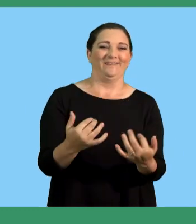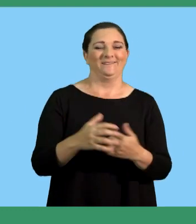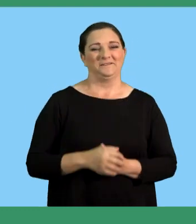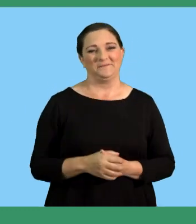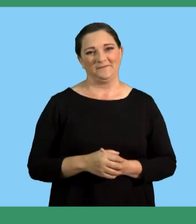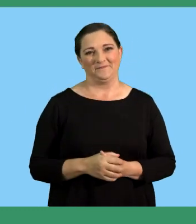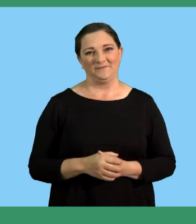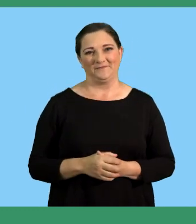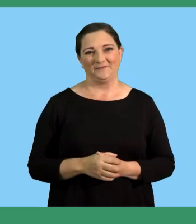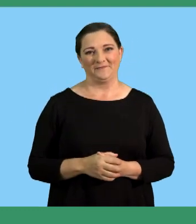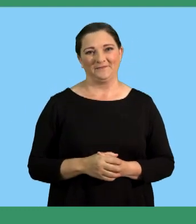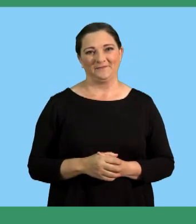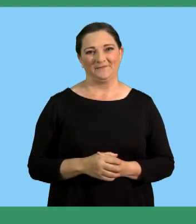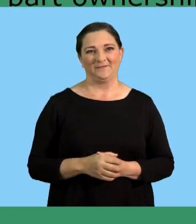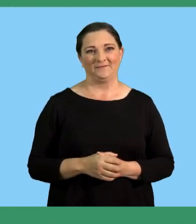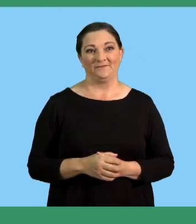Then,